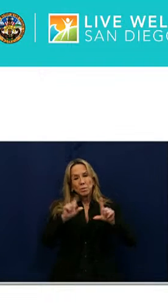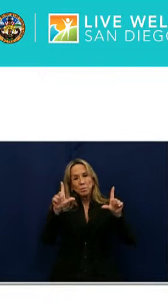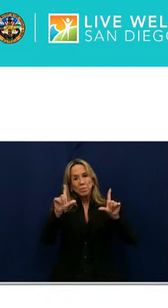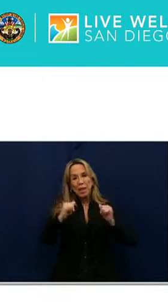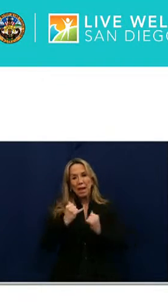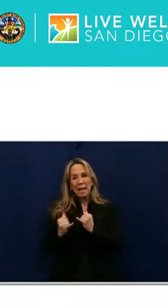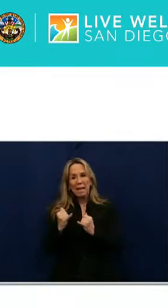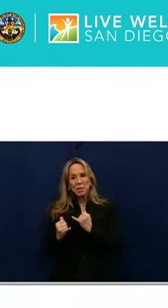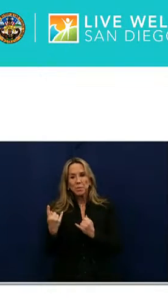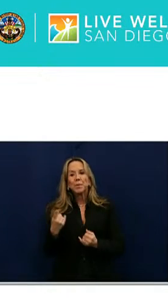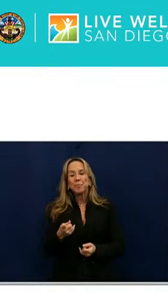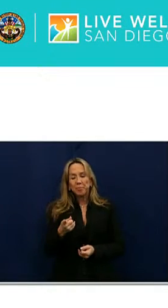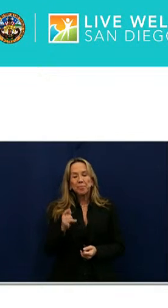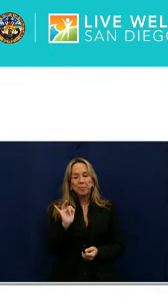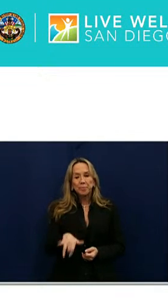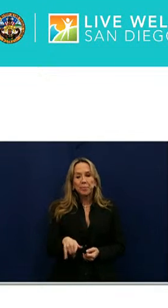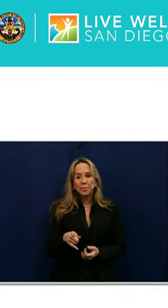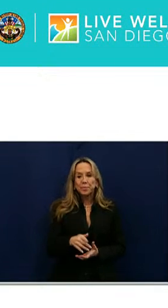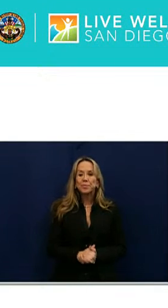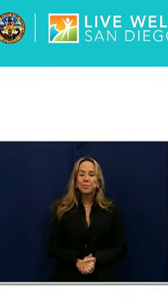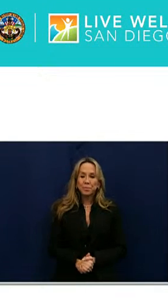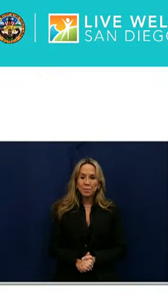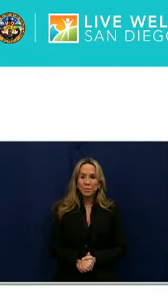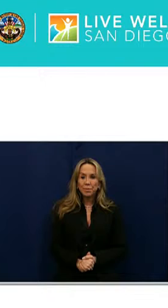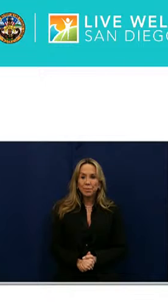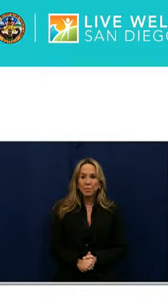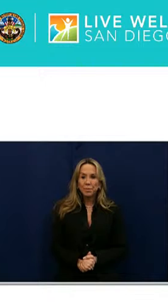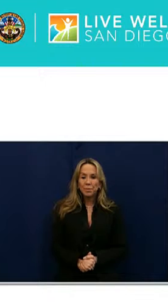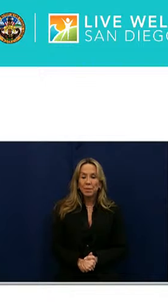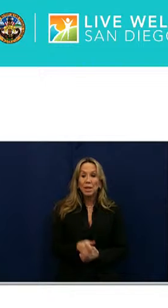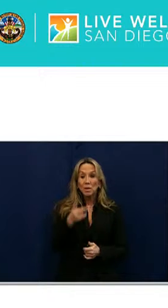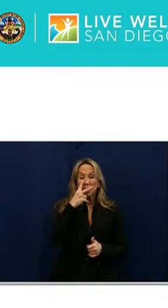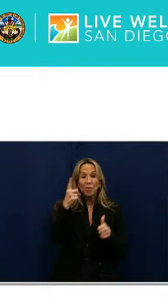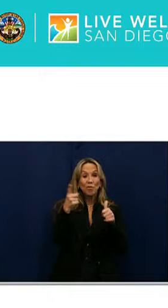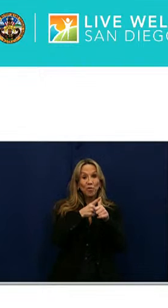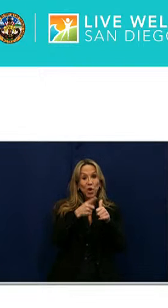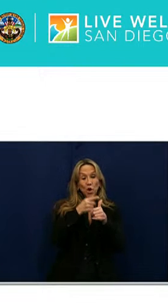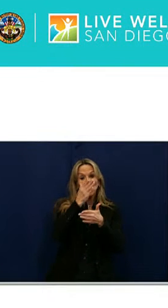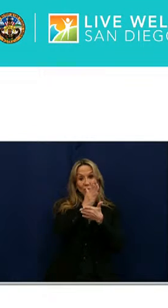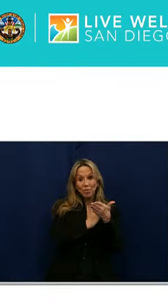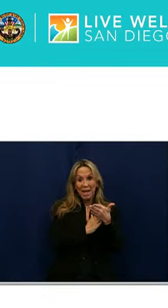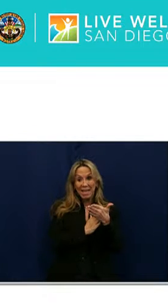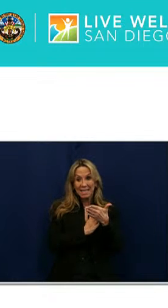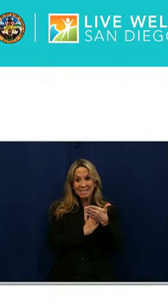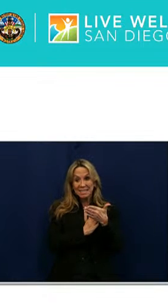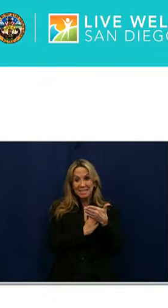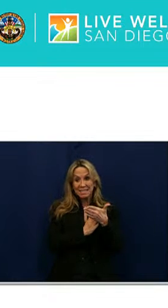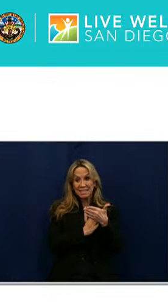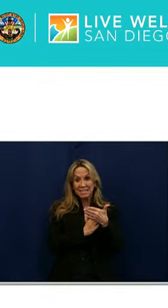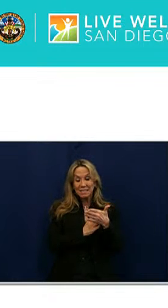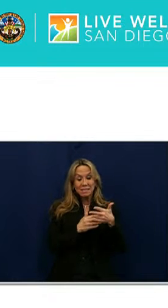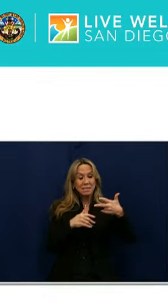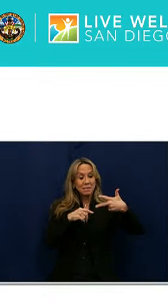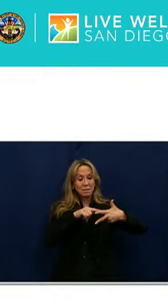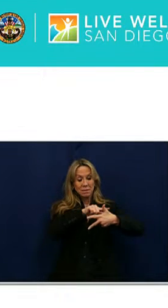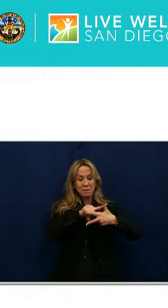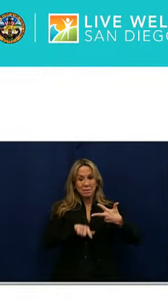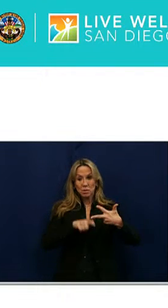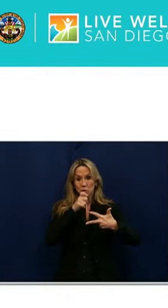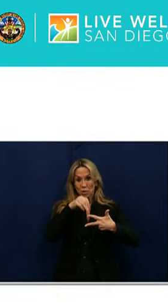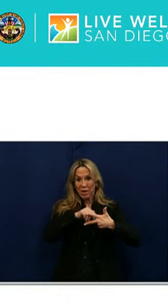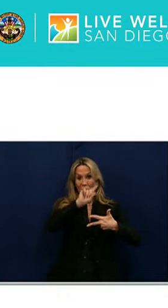slide. Yes. So the first phase is, again, healthcare